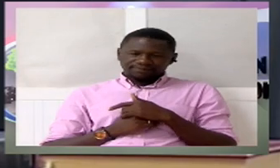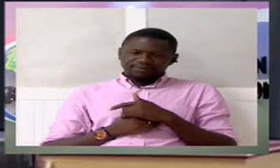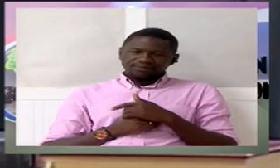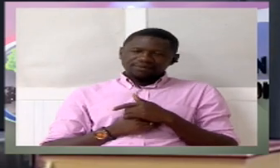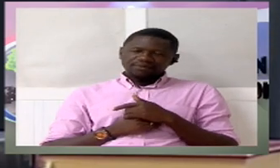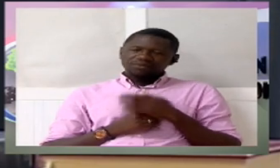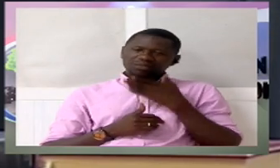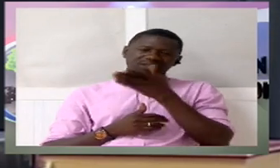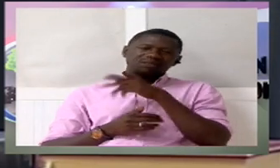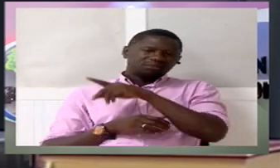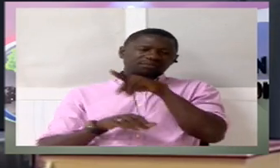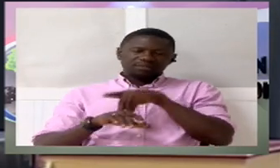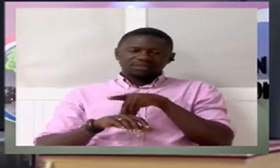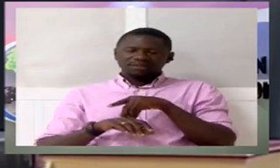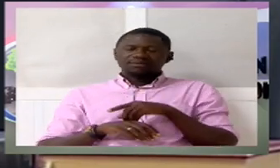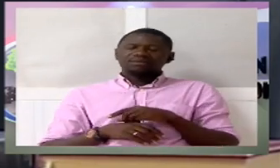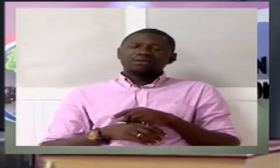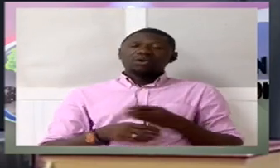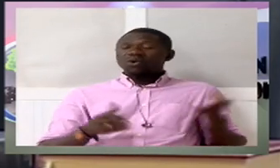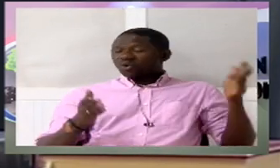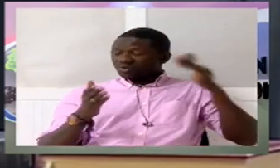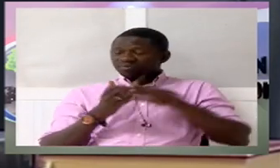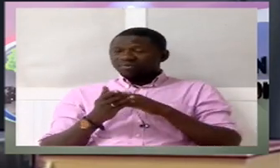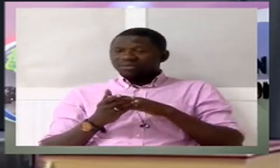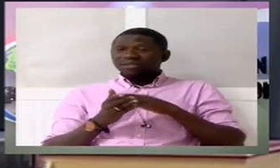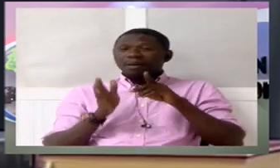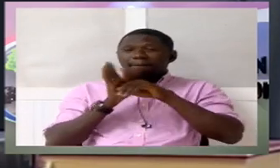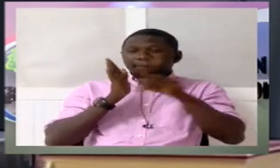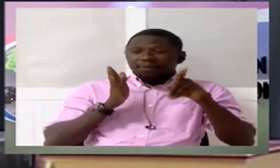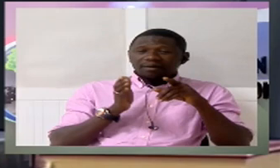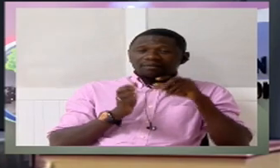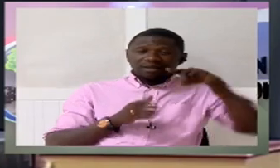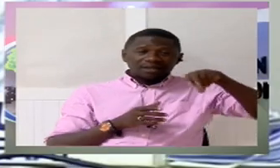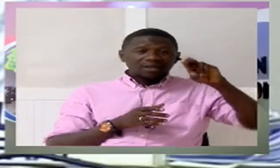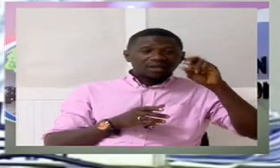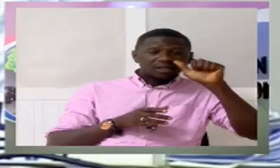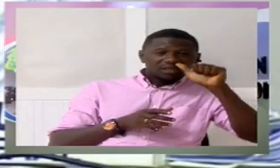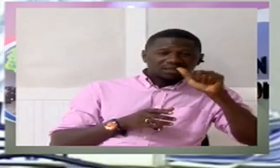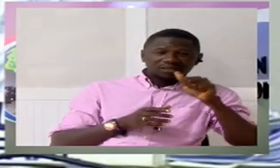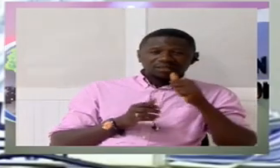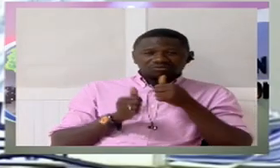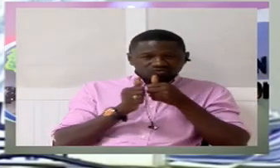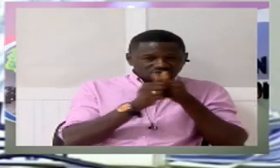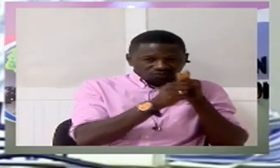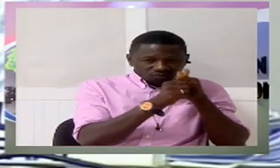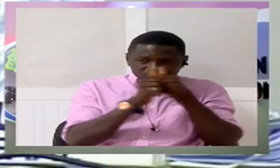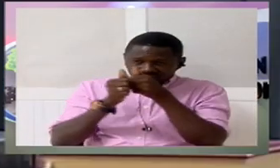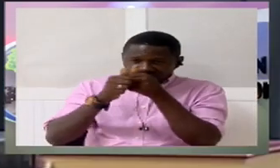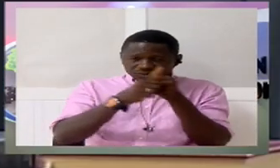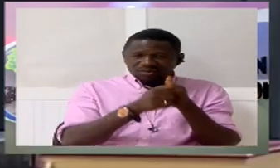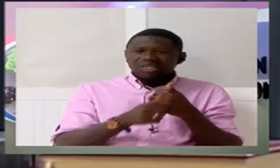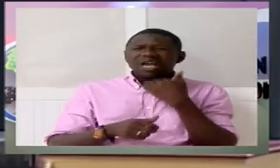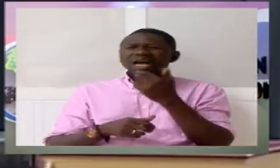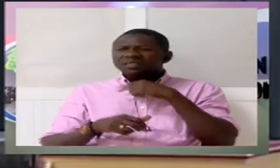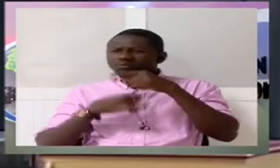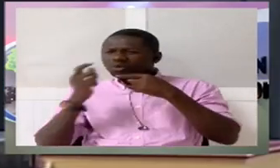was in this place, and still yet, plainclothes officers were following me. They